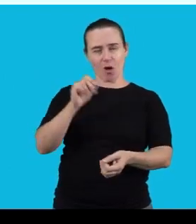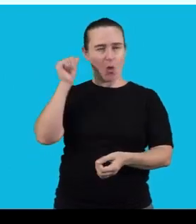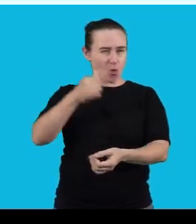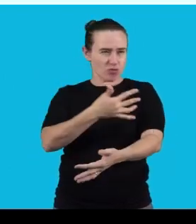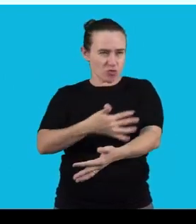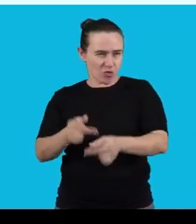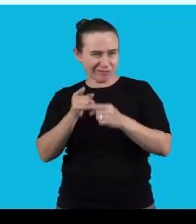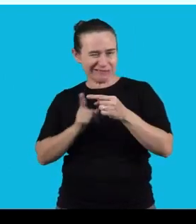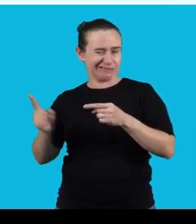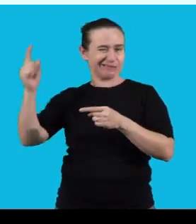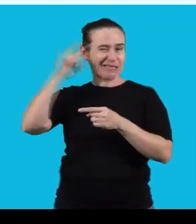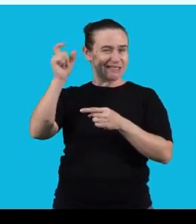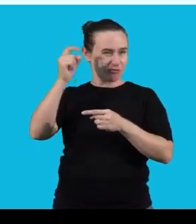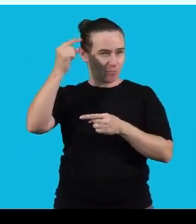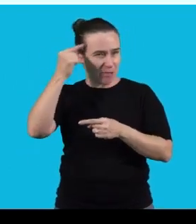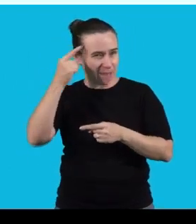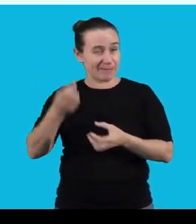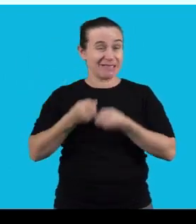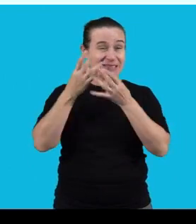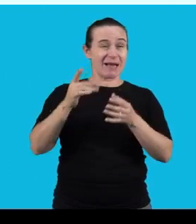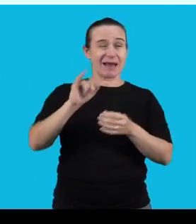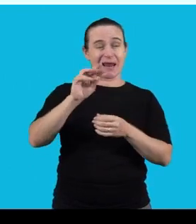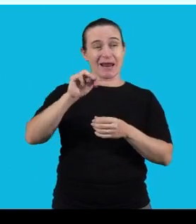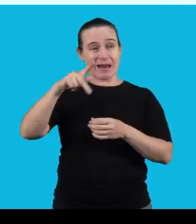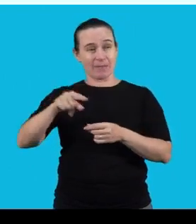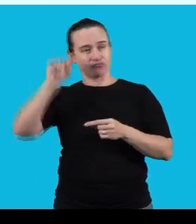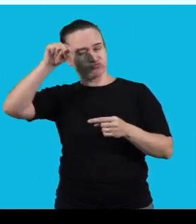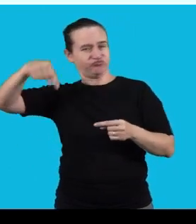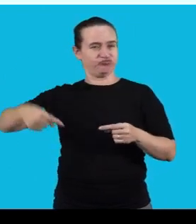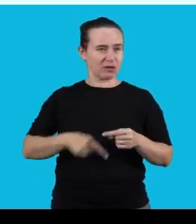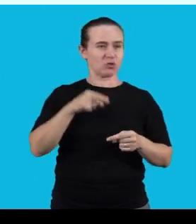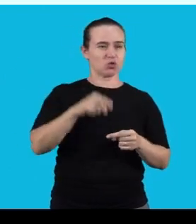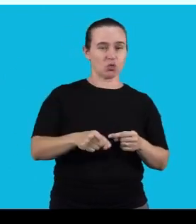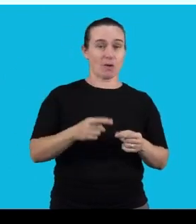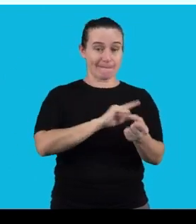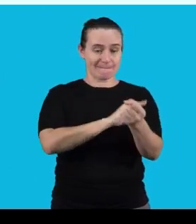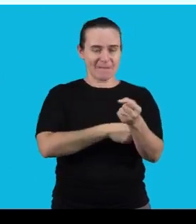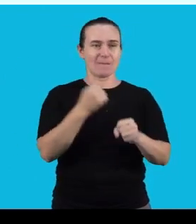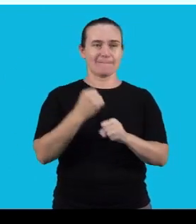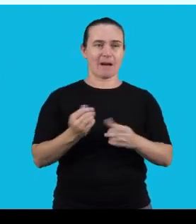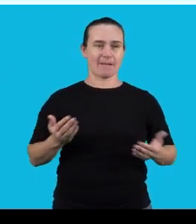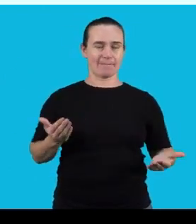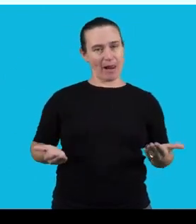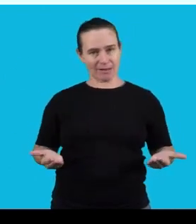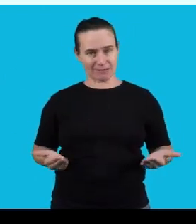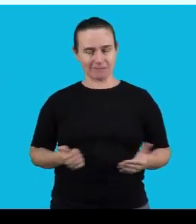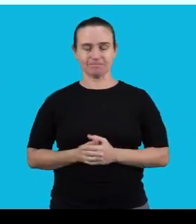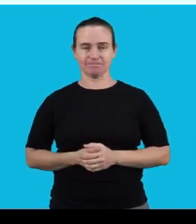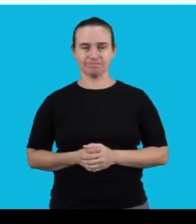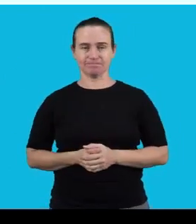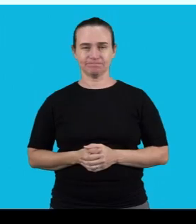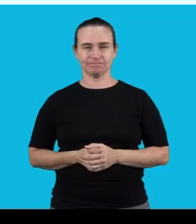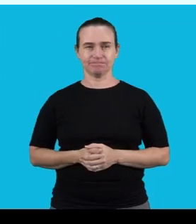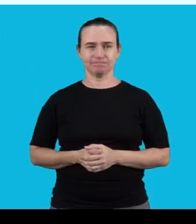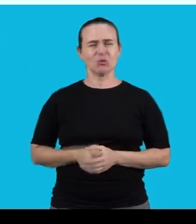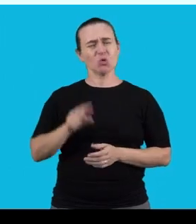the cerebellum, which sends impulses to the muscles to restore balance. You see how